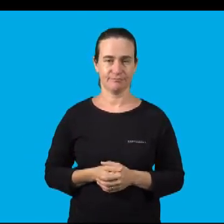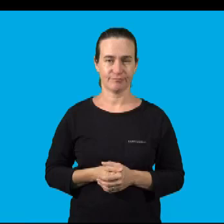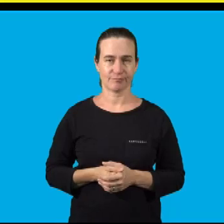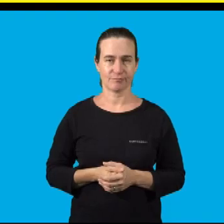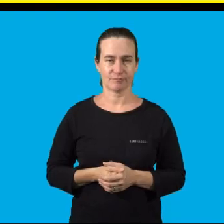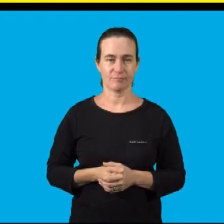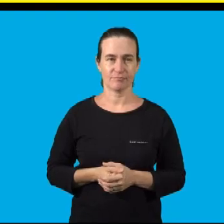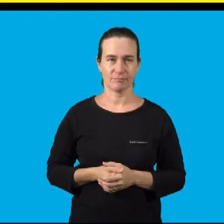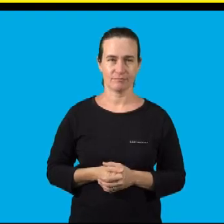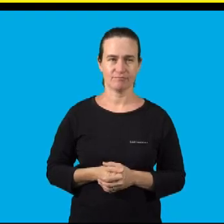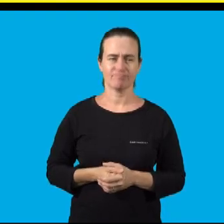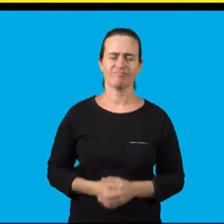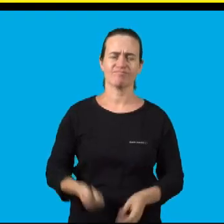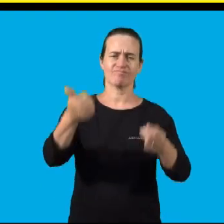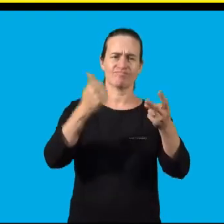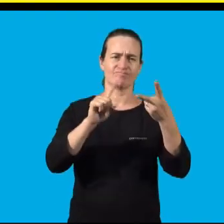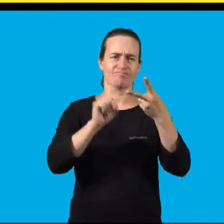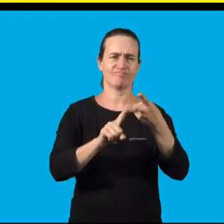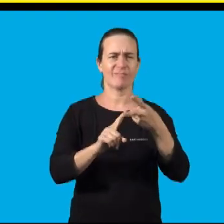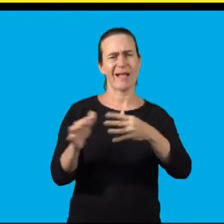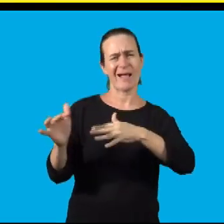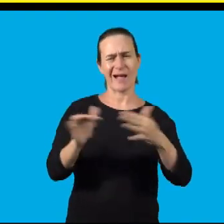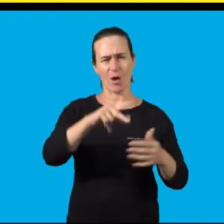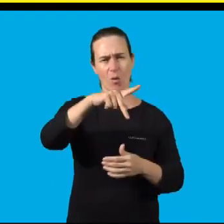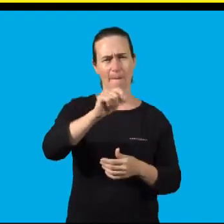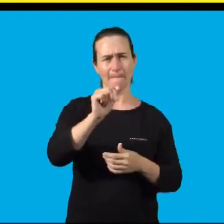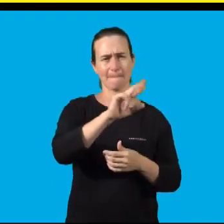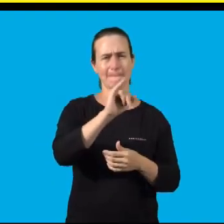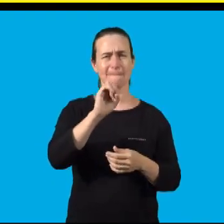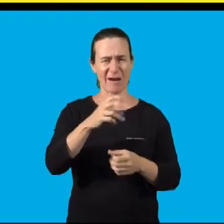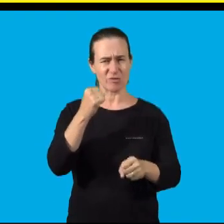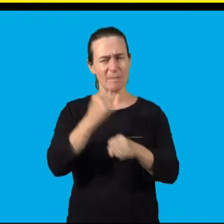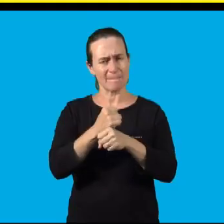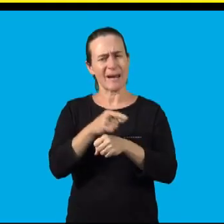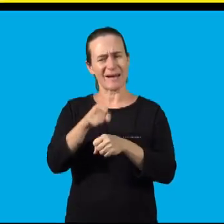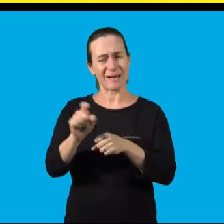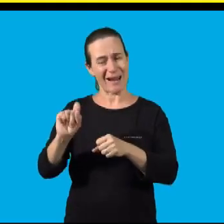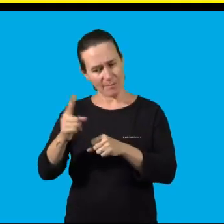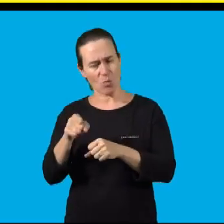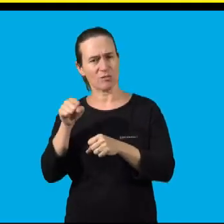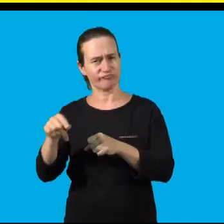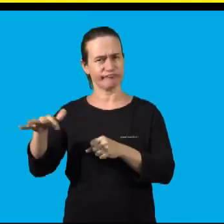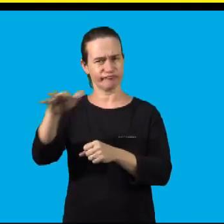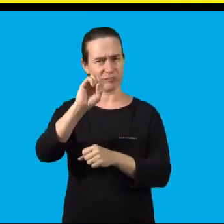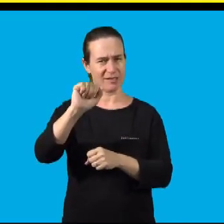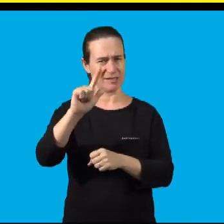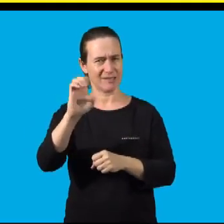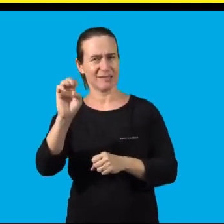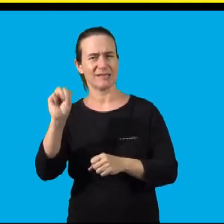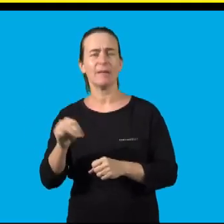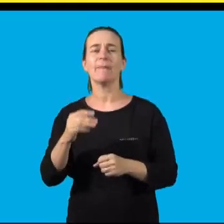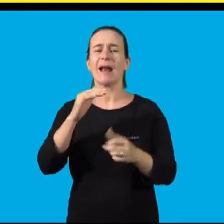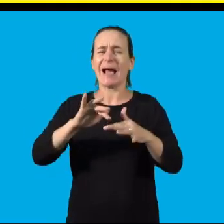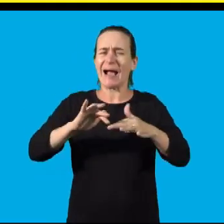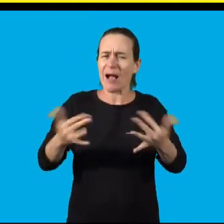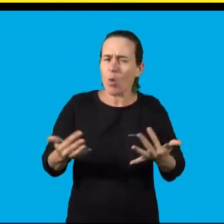says. How has Paris contributed to the current state of affairs in Salem? For 3 marks.